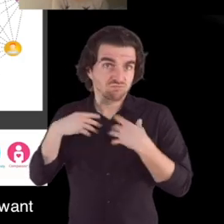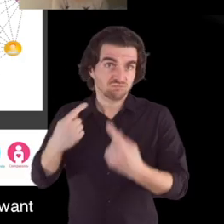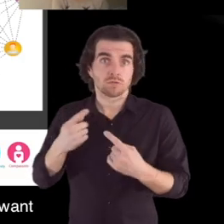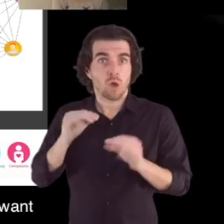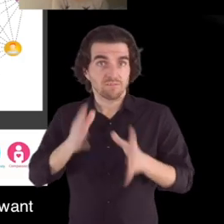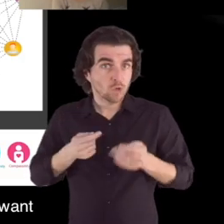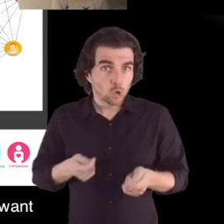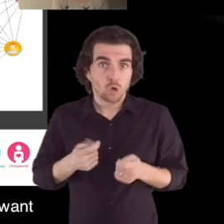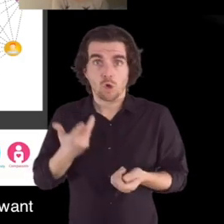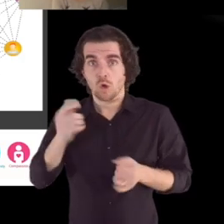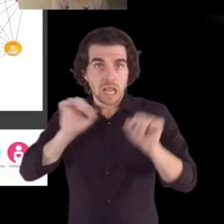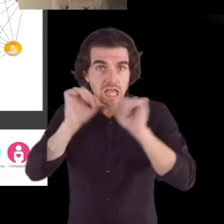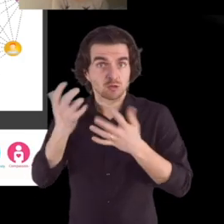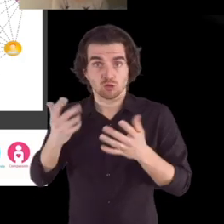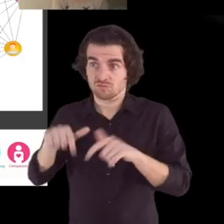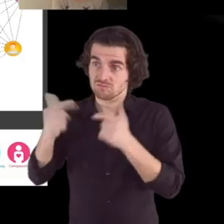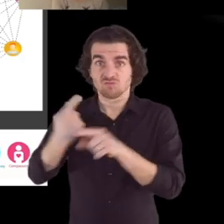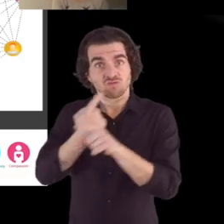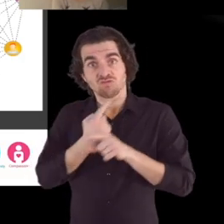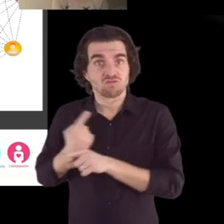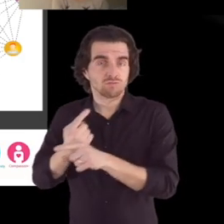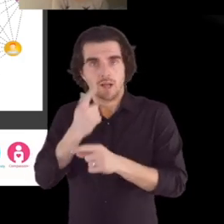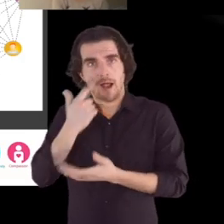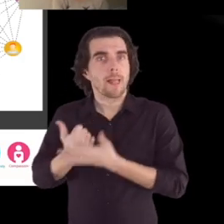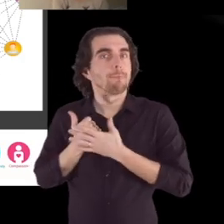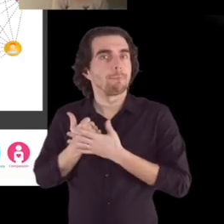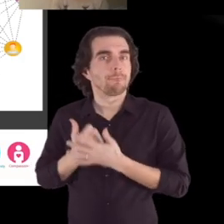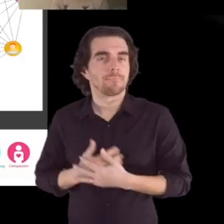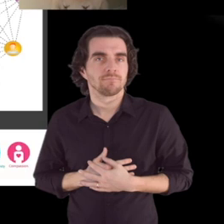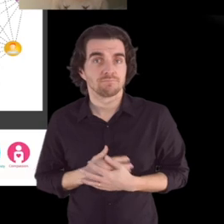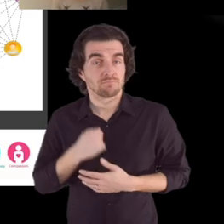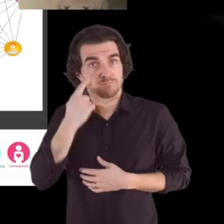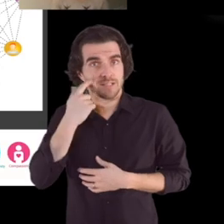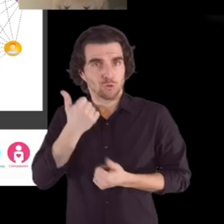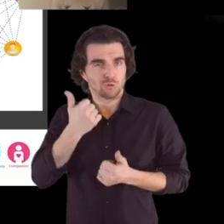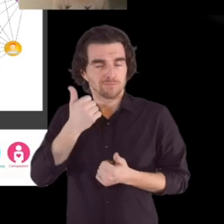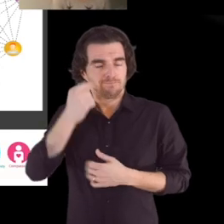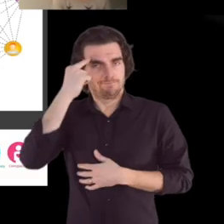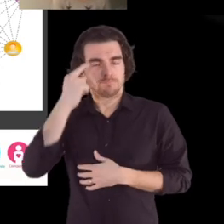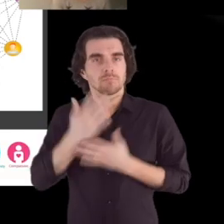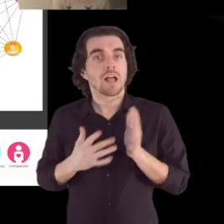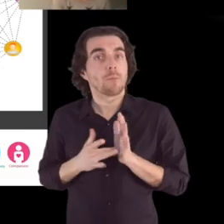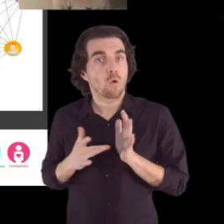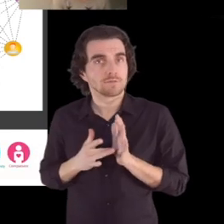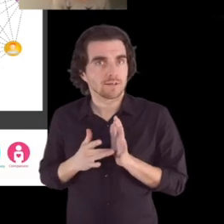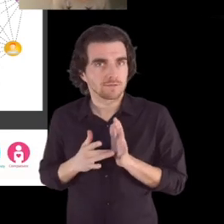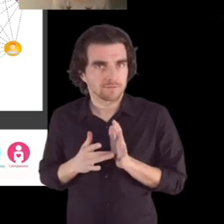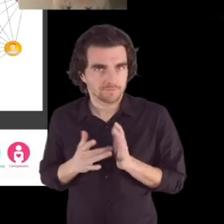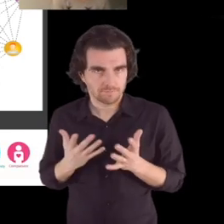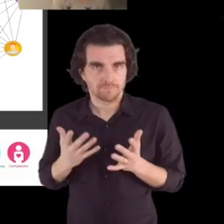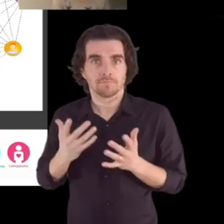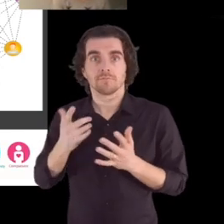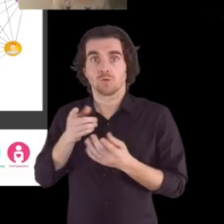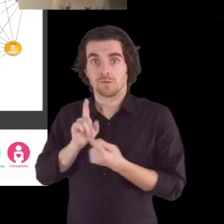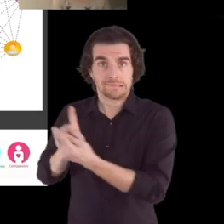know, everyone can eat what they want and you don't have to cook for them or clean up. So that's also really helpful. And I think it's good